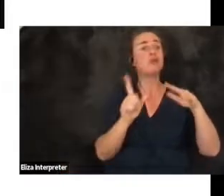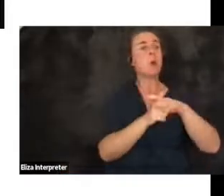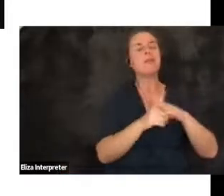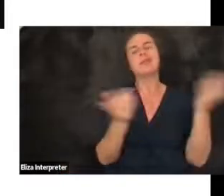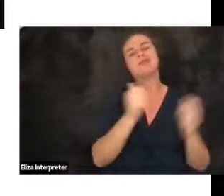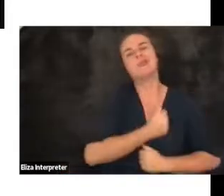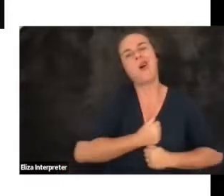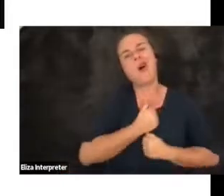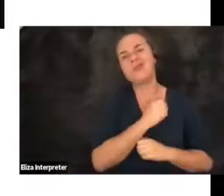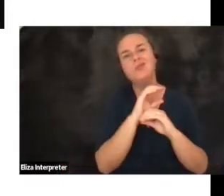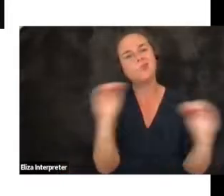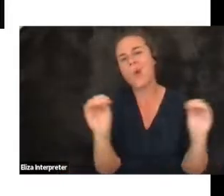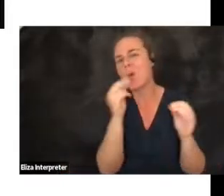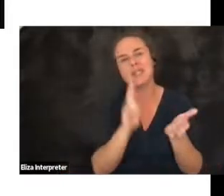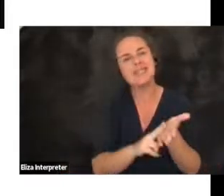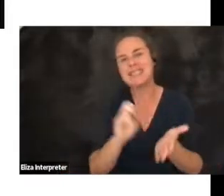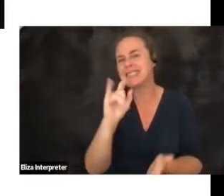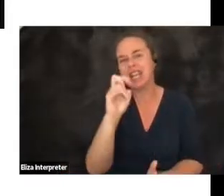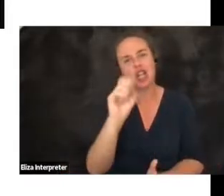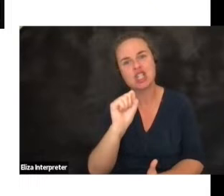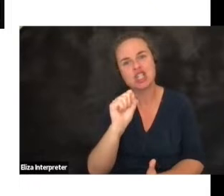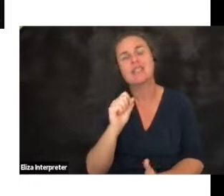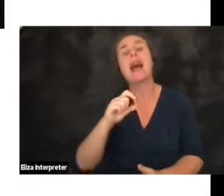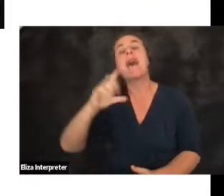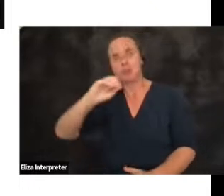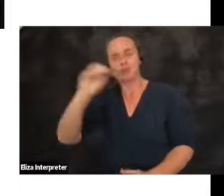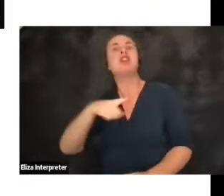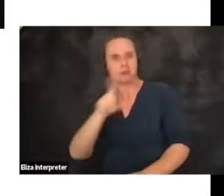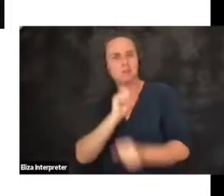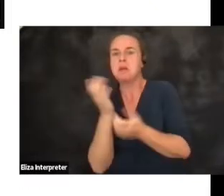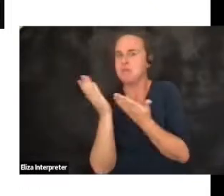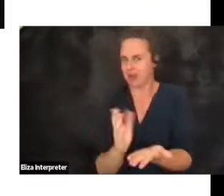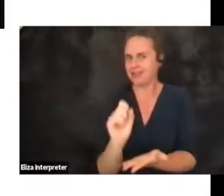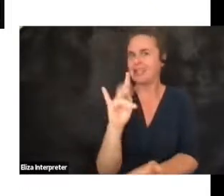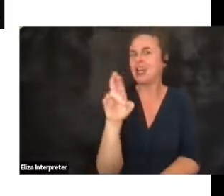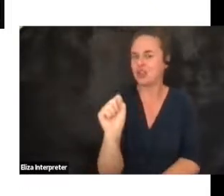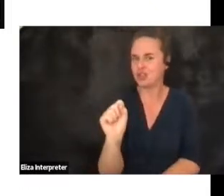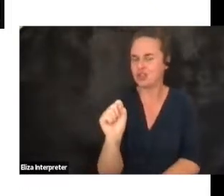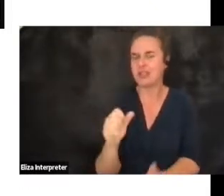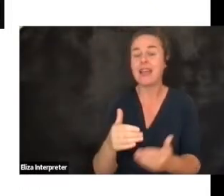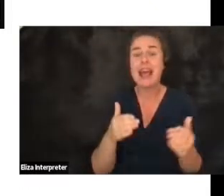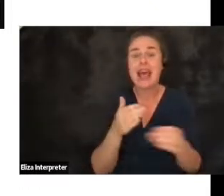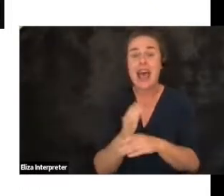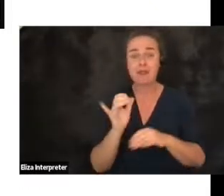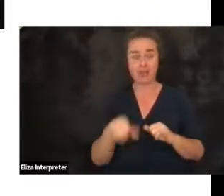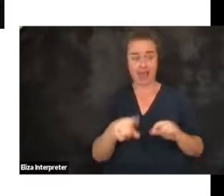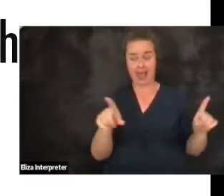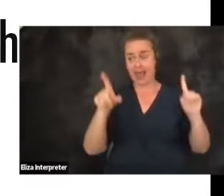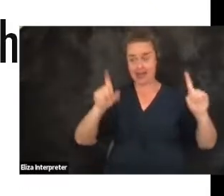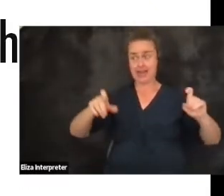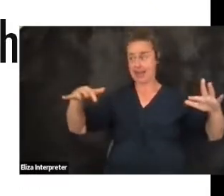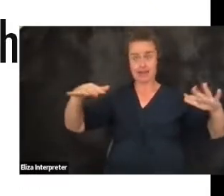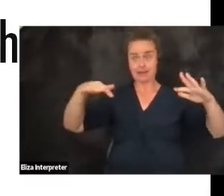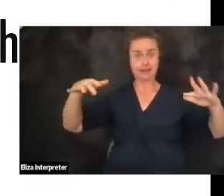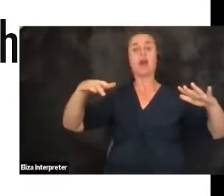art projects were done, children were told that it was snack time, and they did the marshmallow test. So I'm